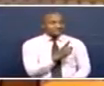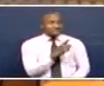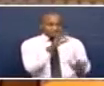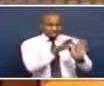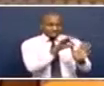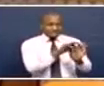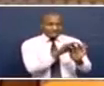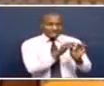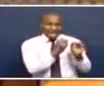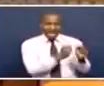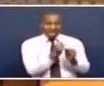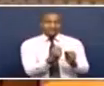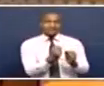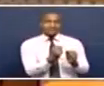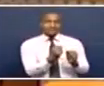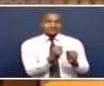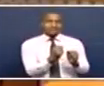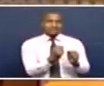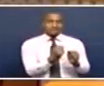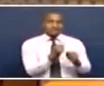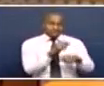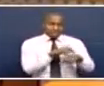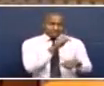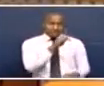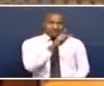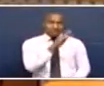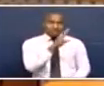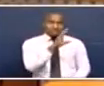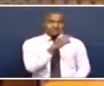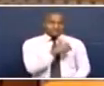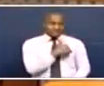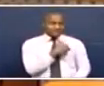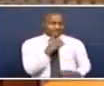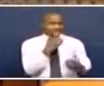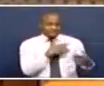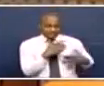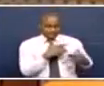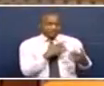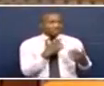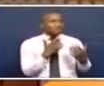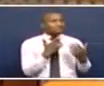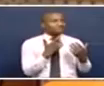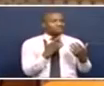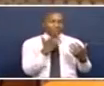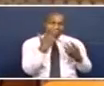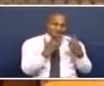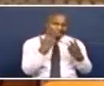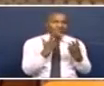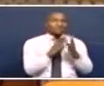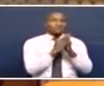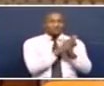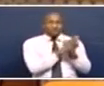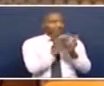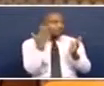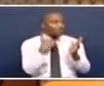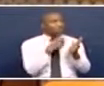answer, but very early when I was at KBC, I was very concerned and very disturbed with the things and the stories that I used